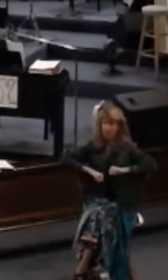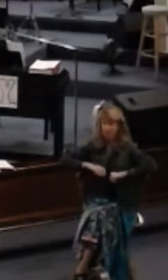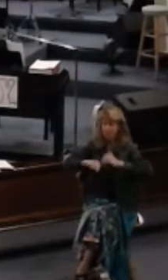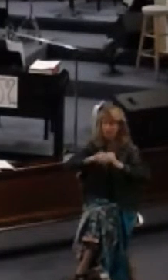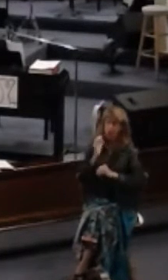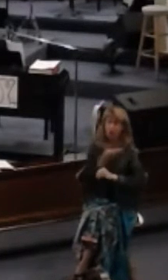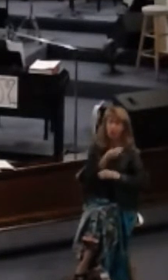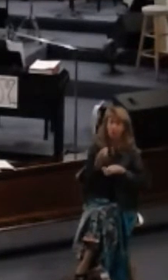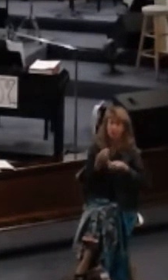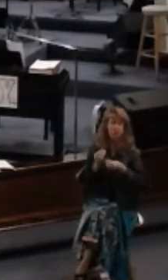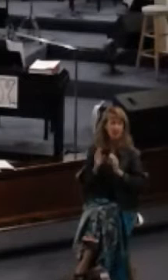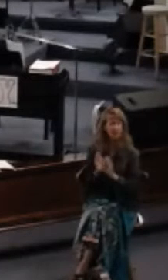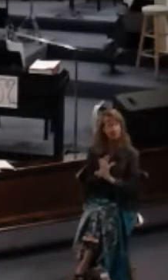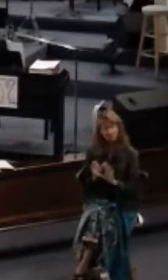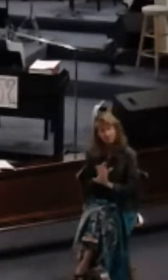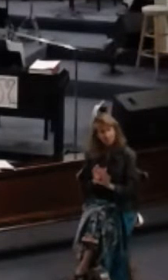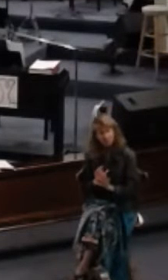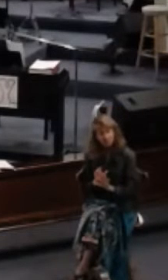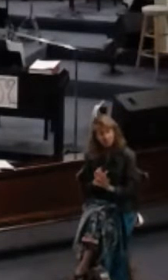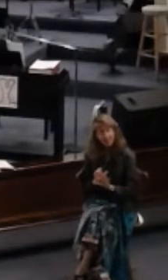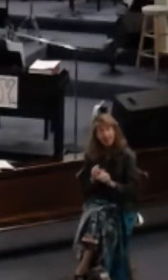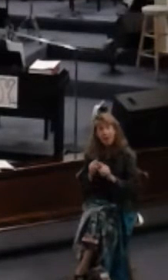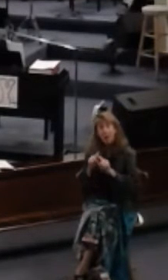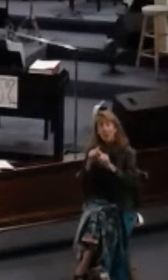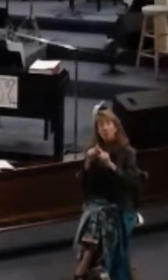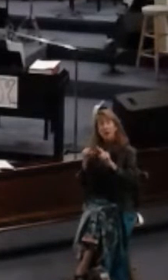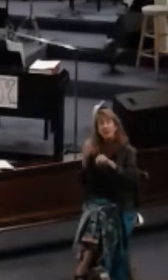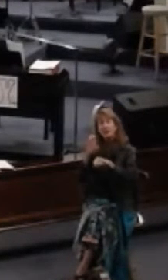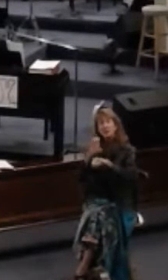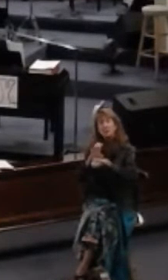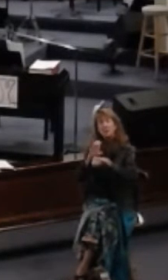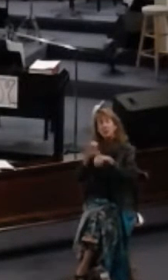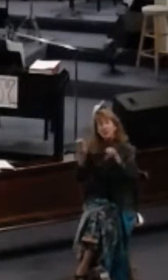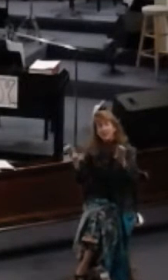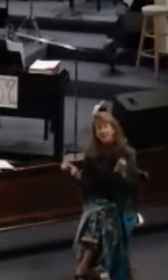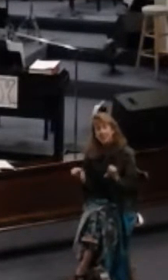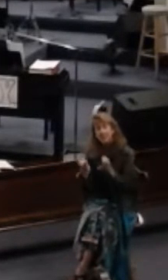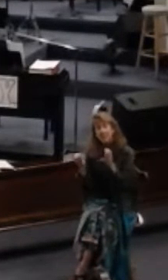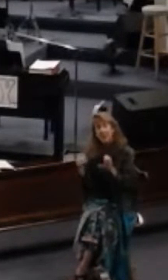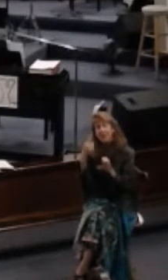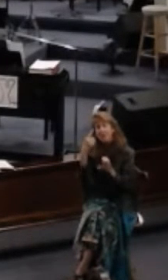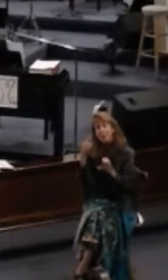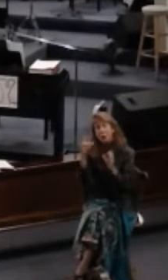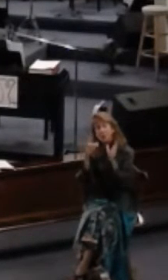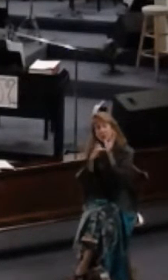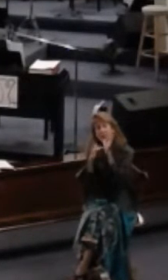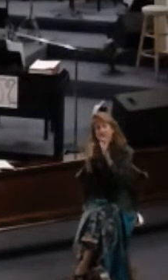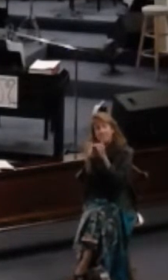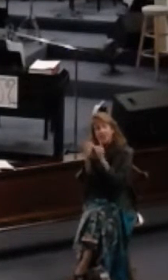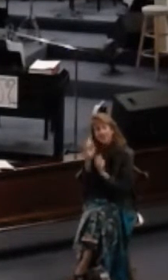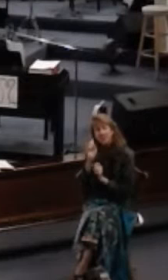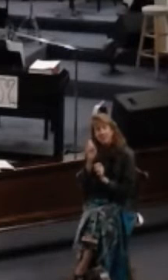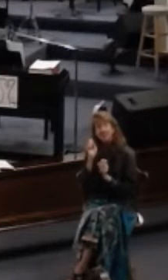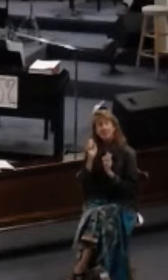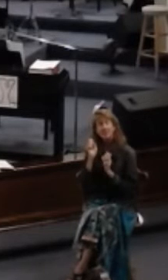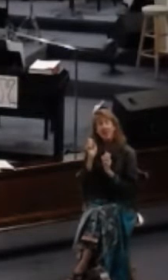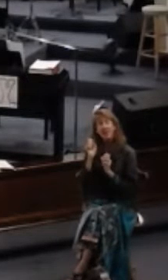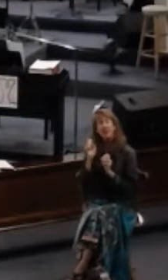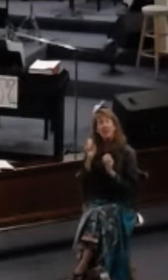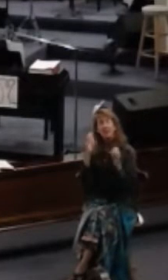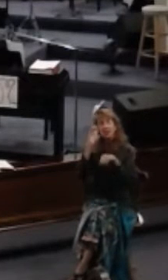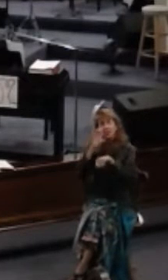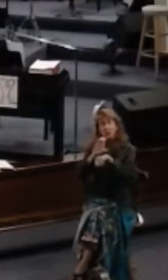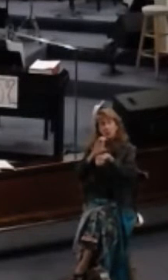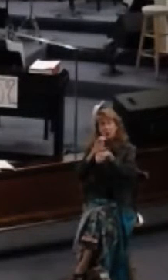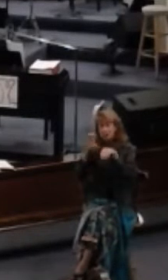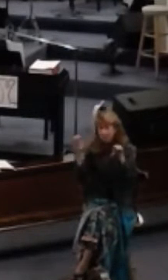ministry. What they did for Jesus. They were doing what they were doing because that's